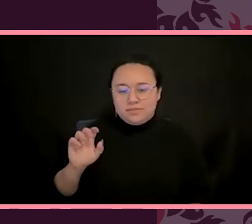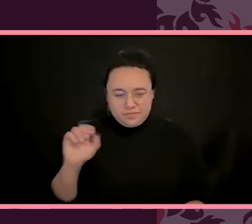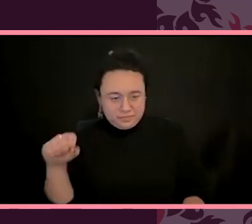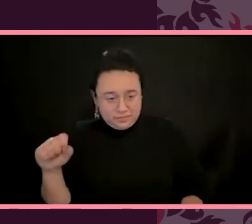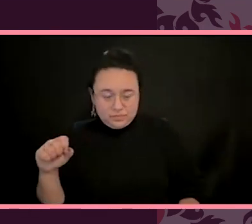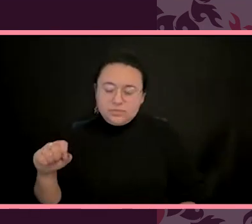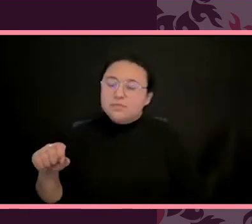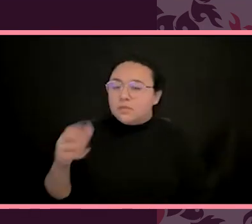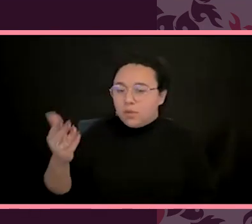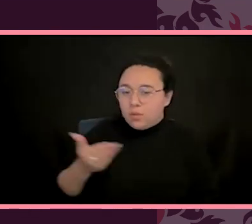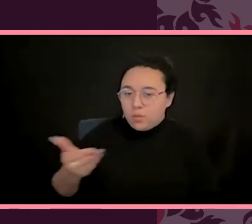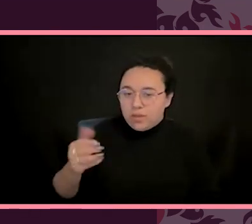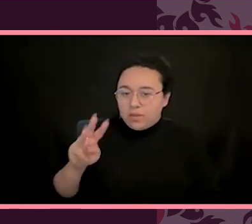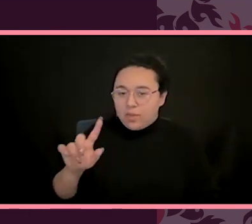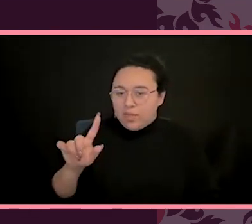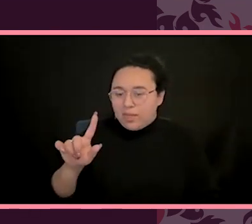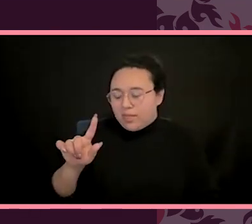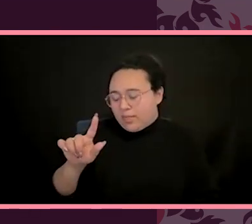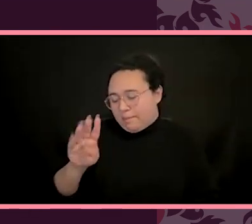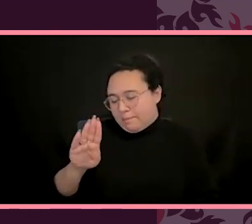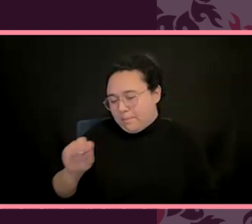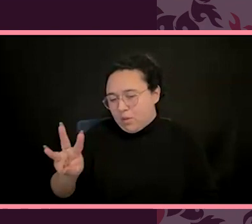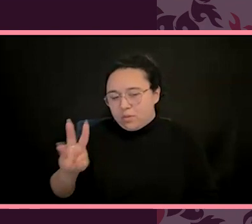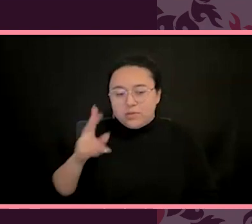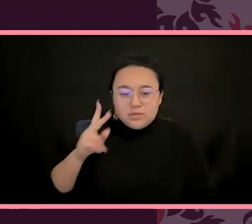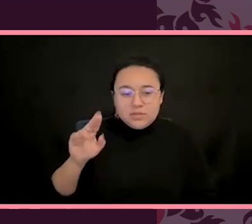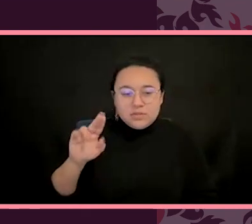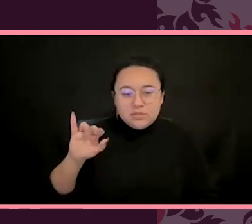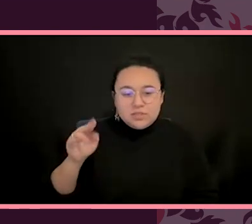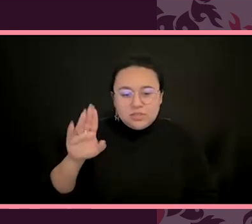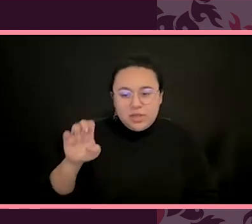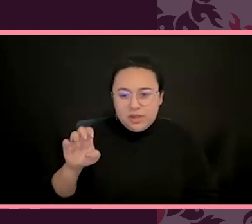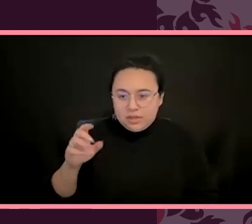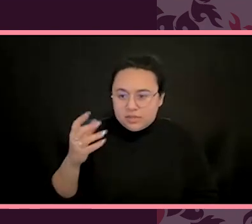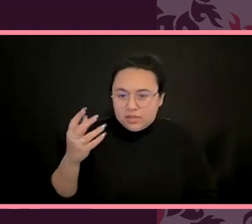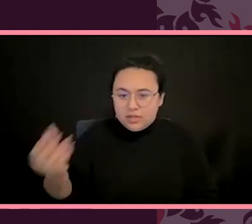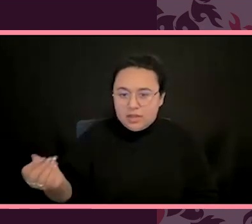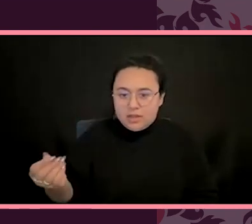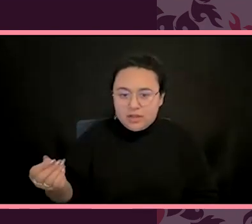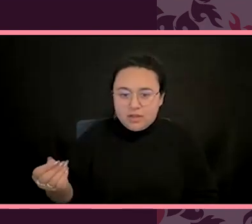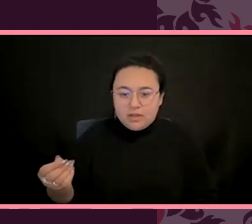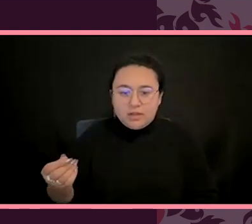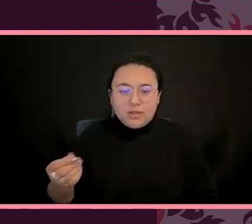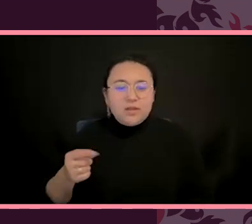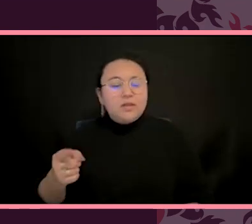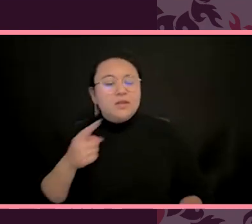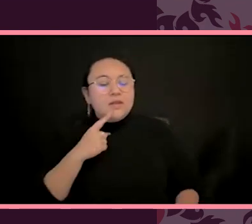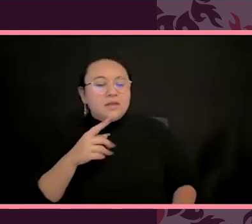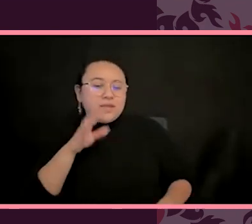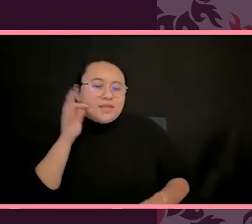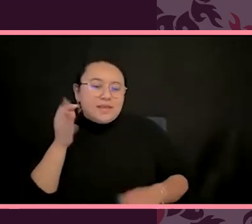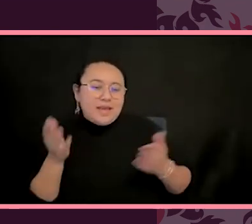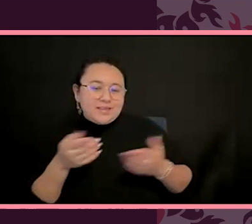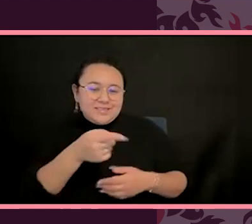Yes. Welcome, Wilbo. I see that Janice left the stage. Oh, yep. She's actually she's just right